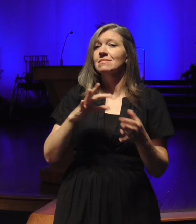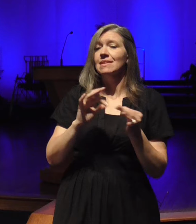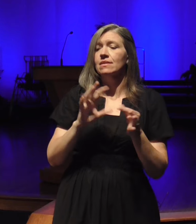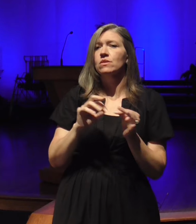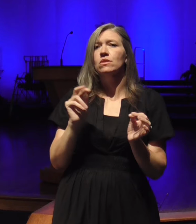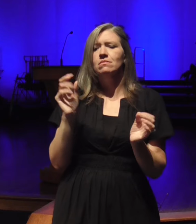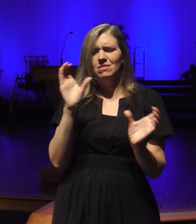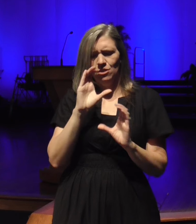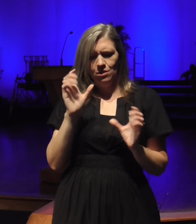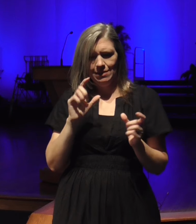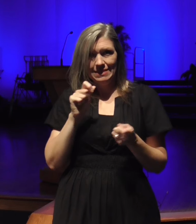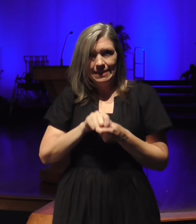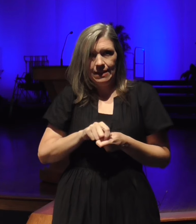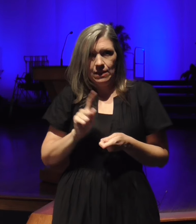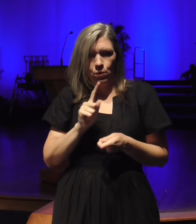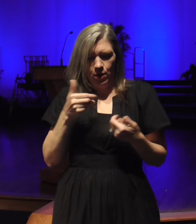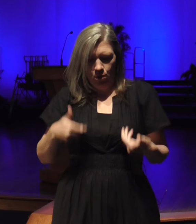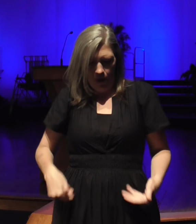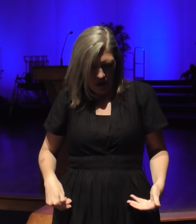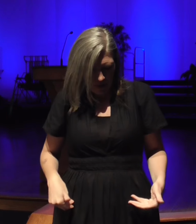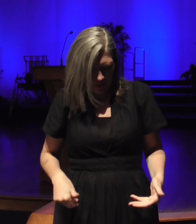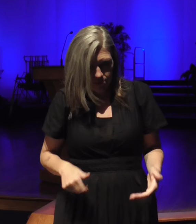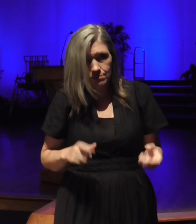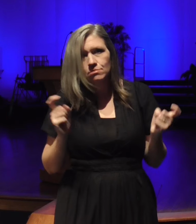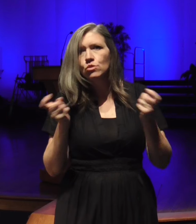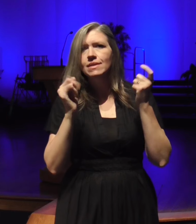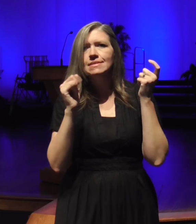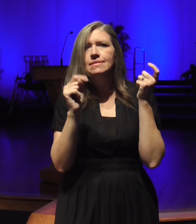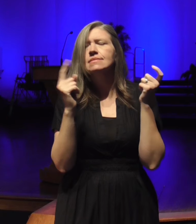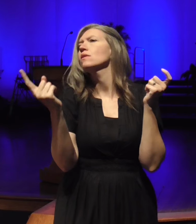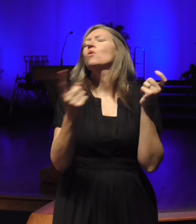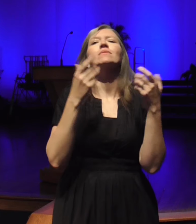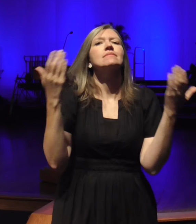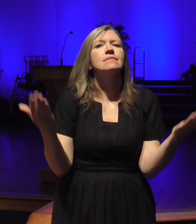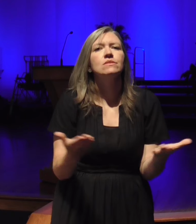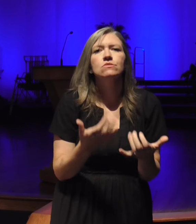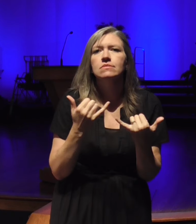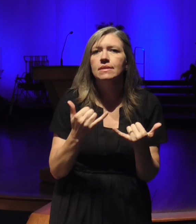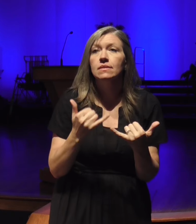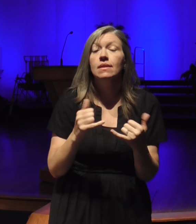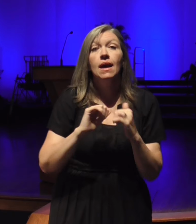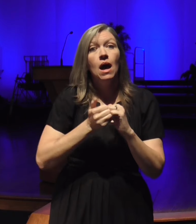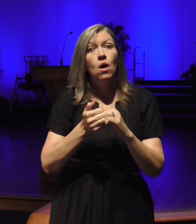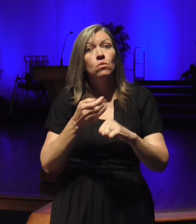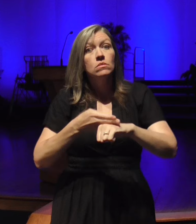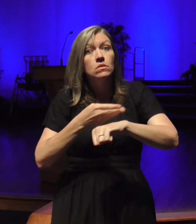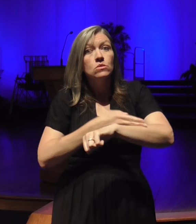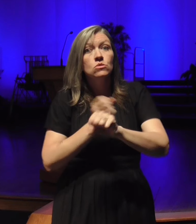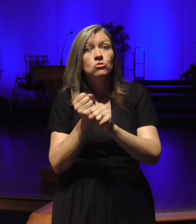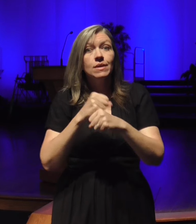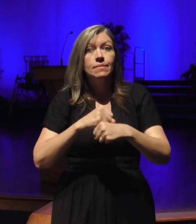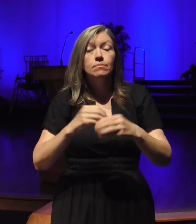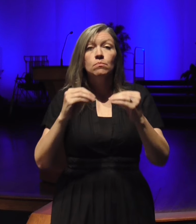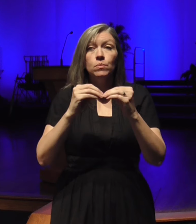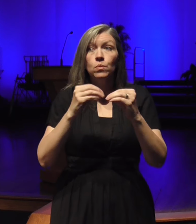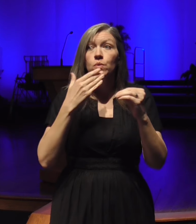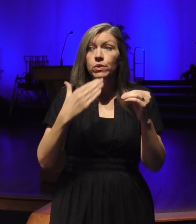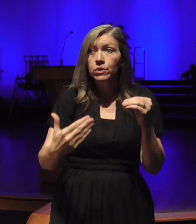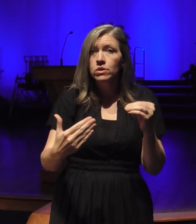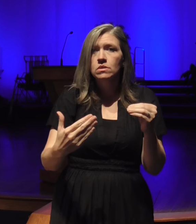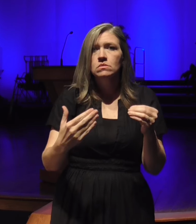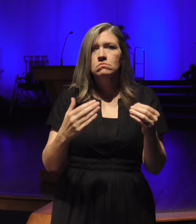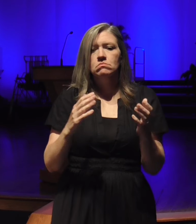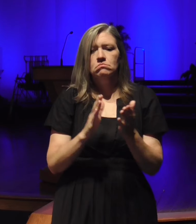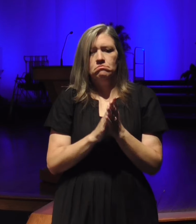good. As a wise Mile High minister said, look for it right where you are and praise it.